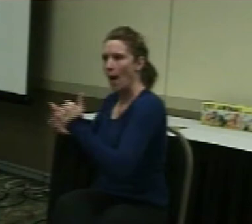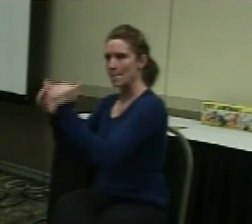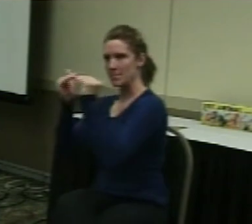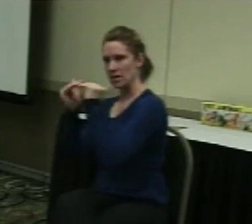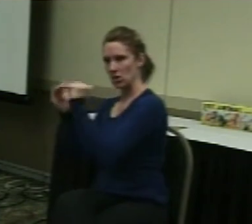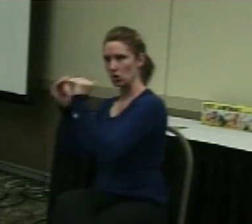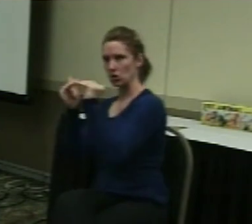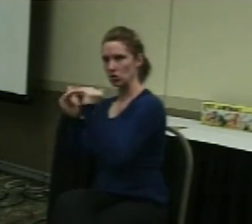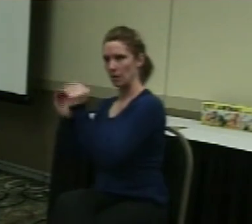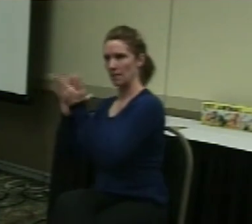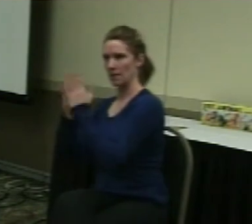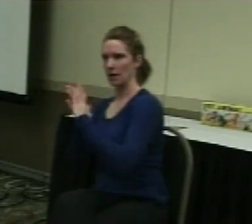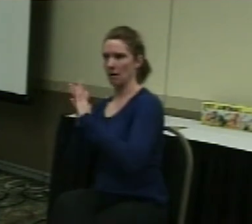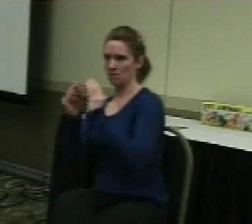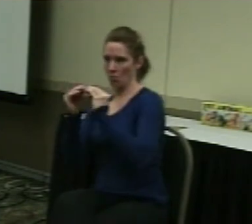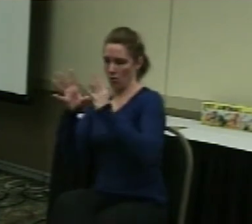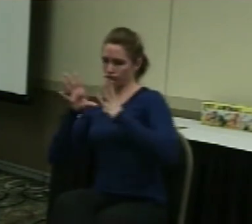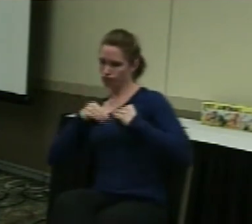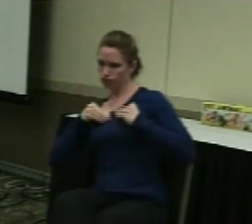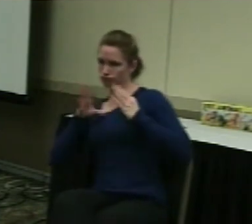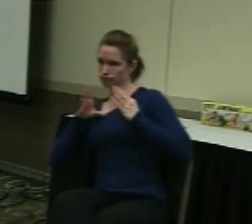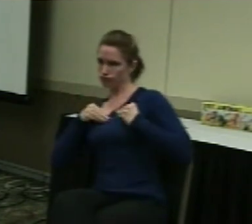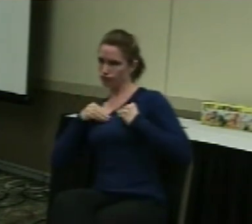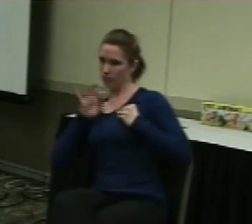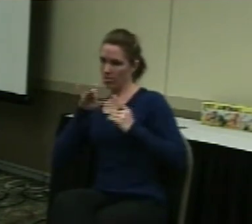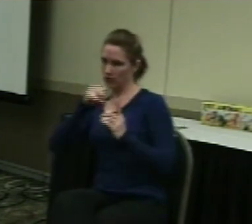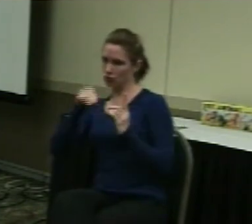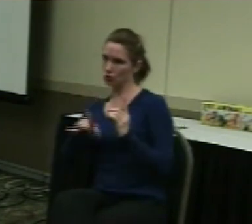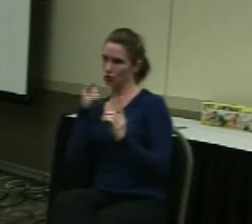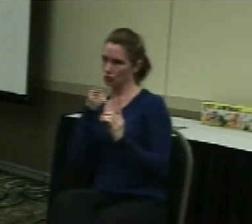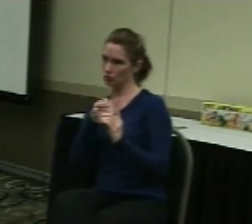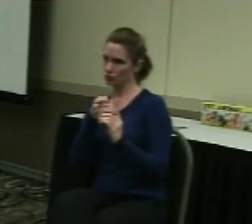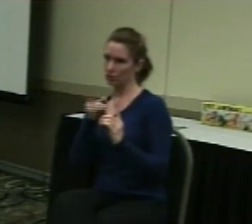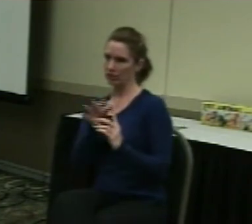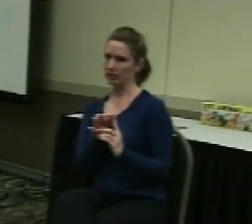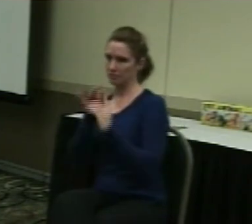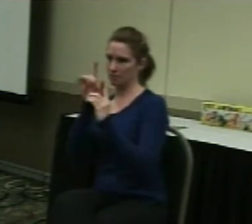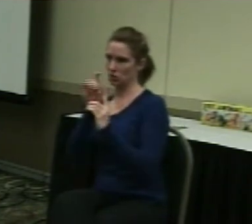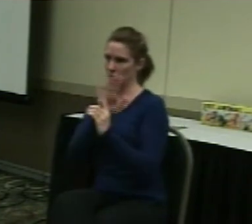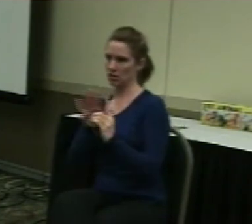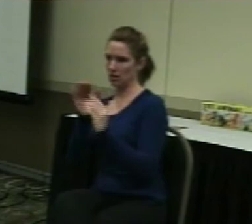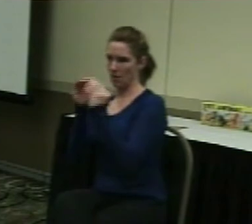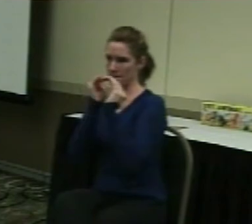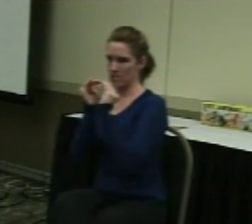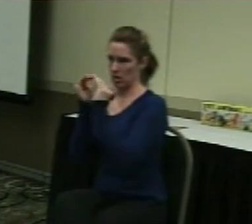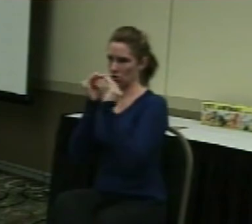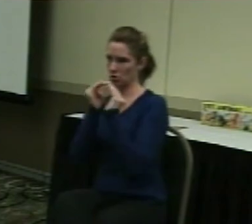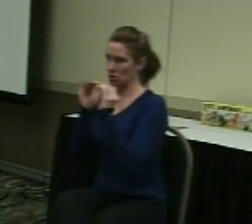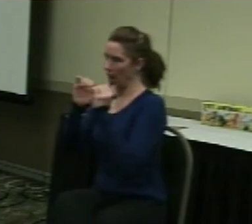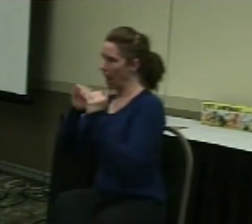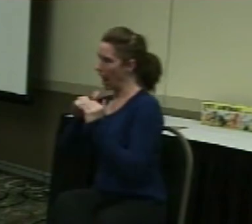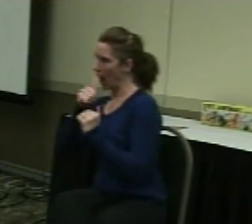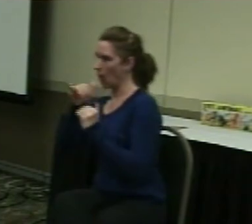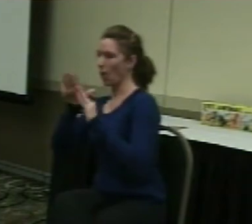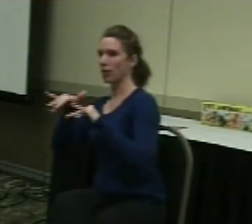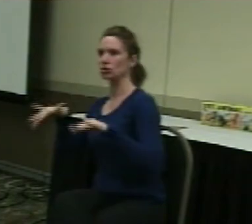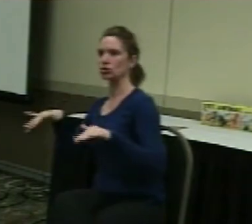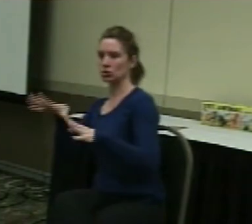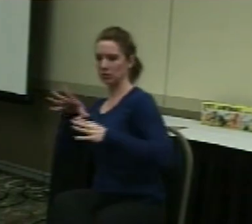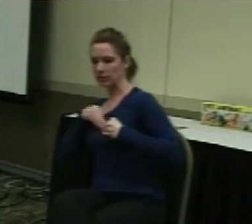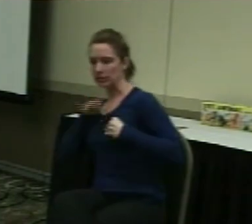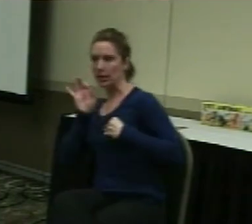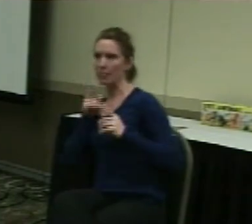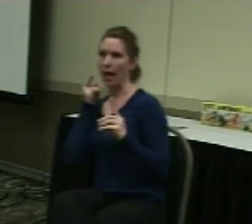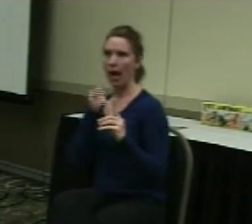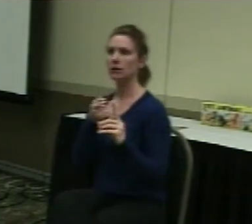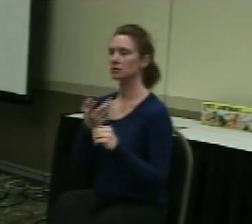peers be receiving of the special needs of their own peers in their classrooms. There are things that can be